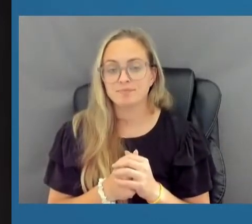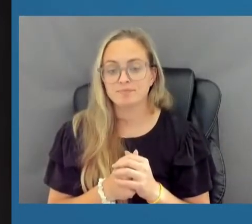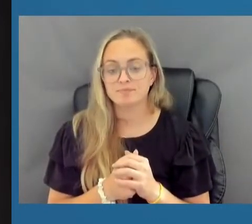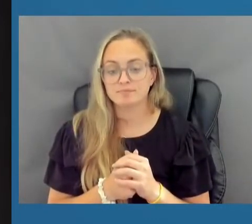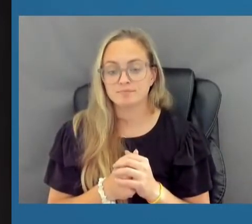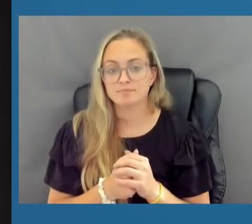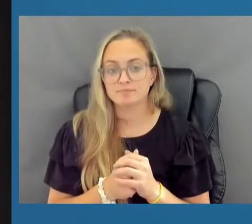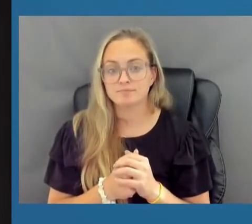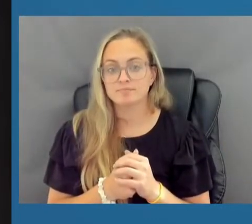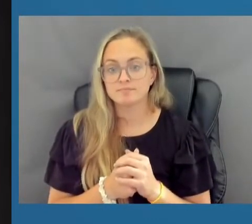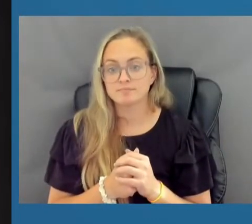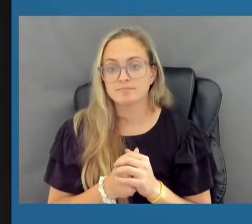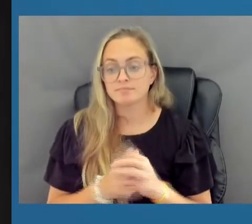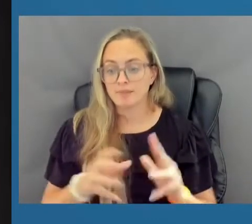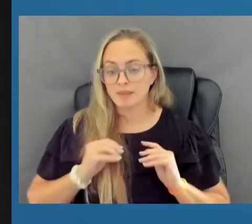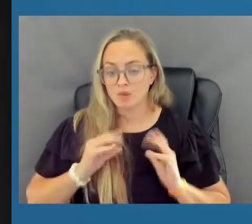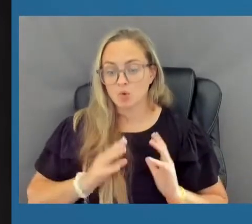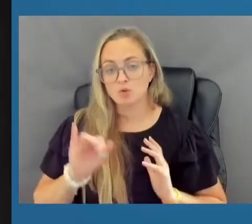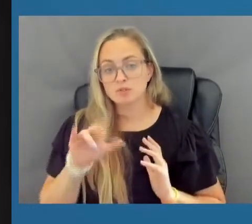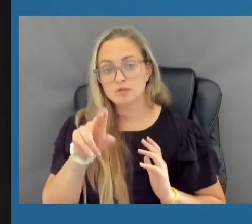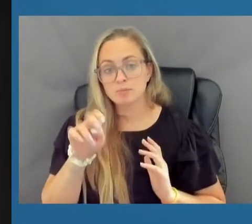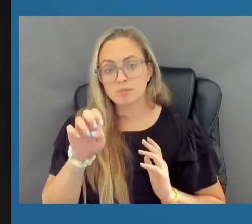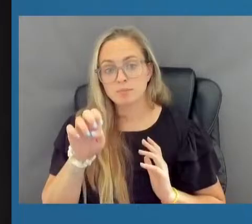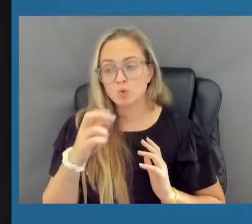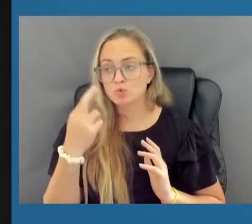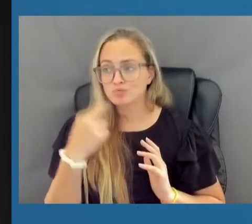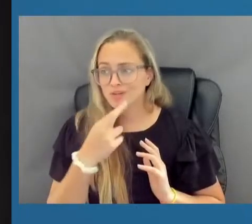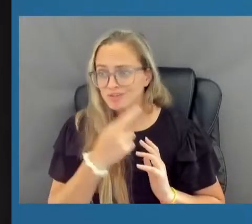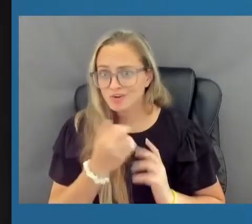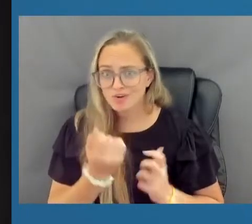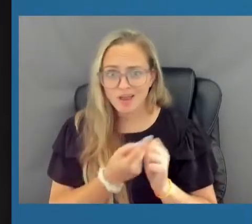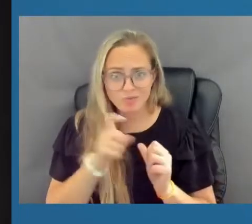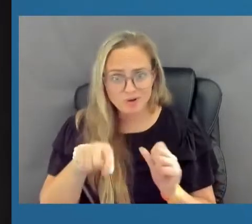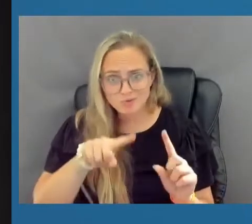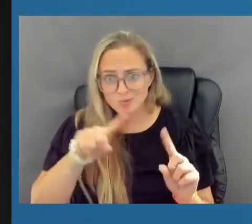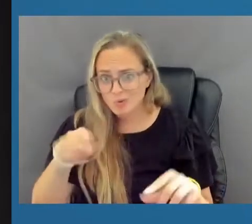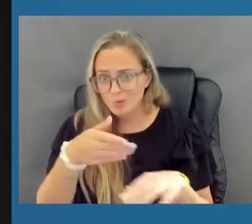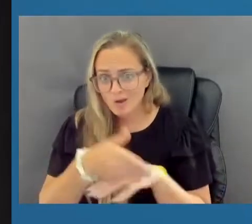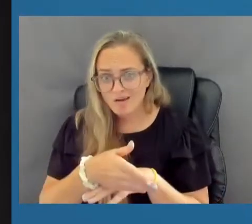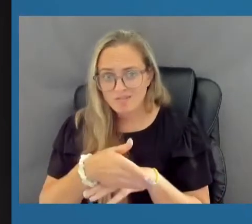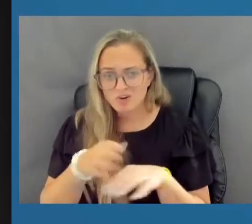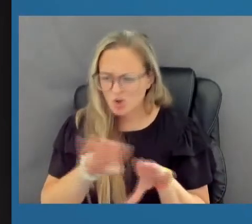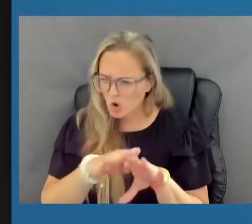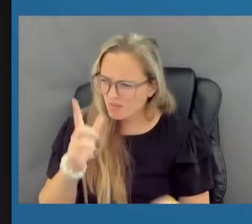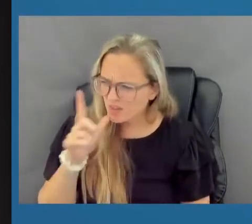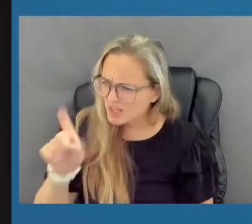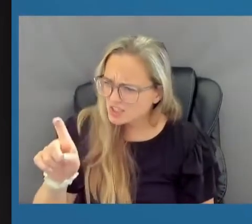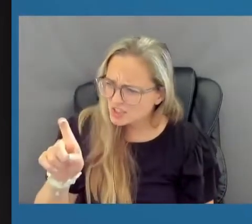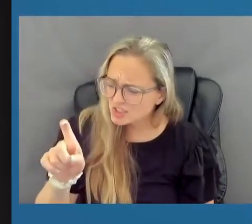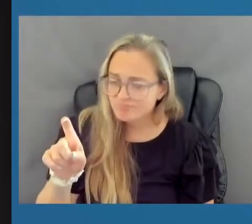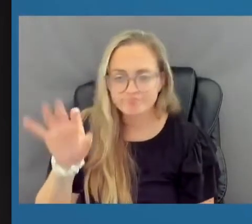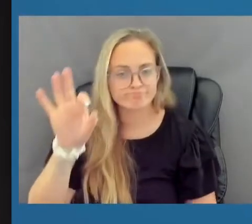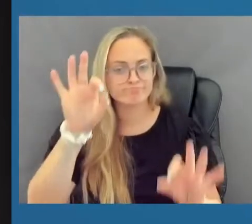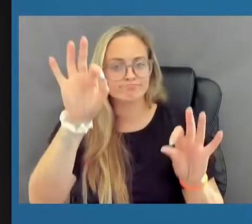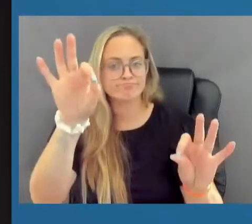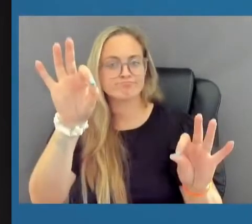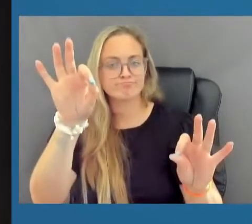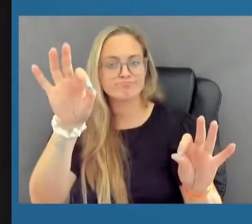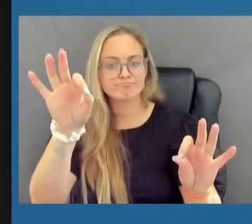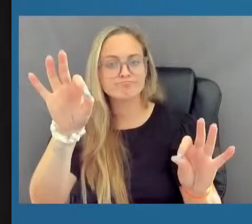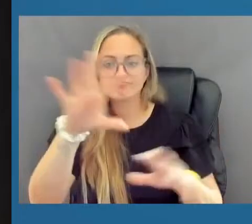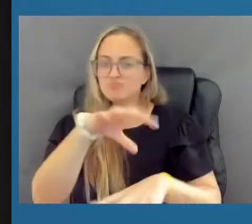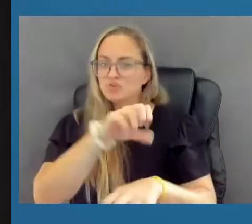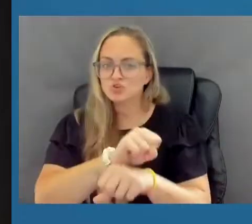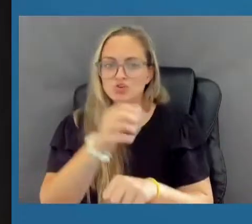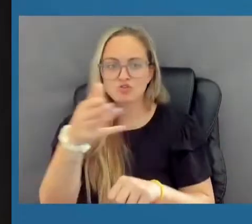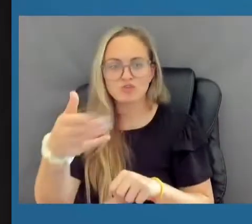And the owner of Simone's Restaurant, where everybody better head after this. You open for lunch? There you go. There you go. Make your reservations. I'm